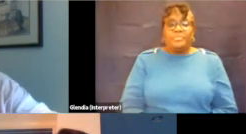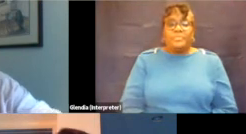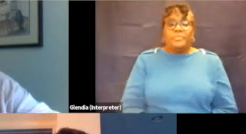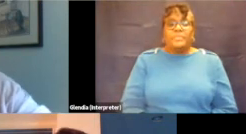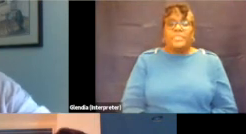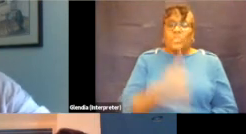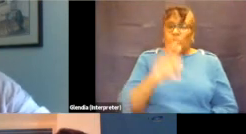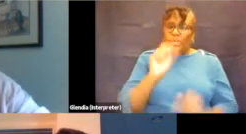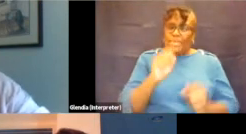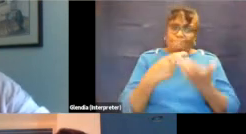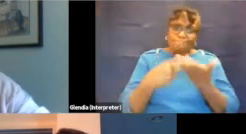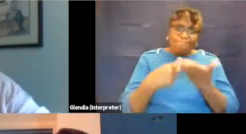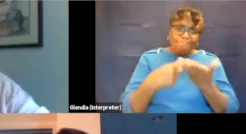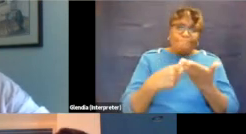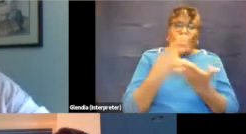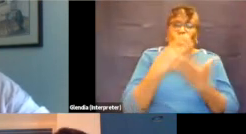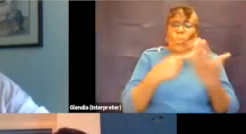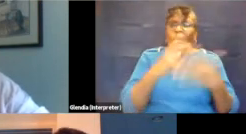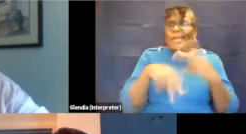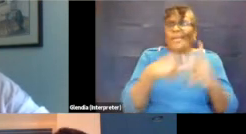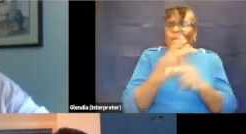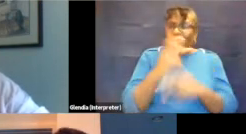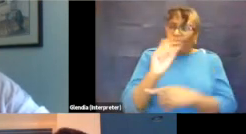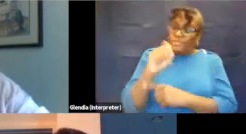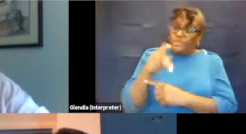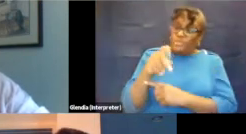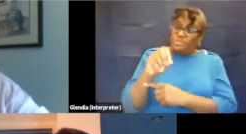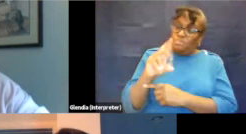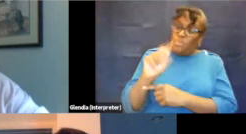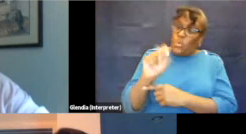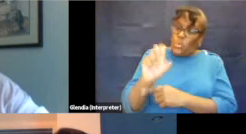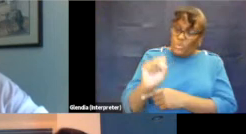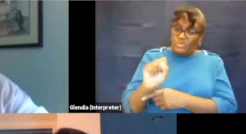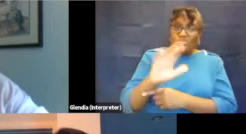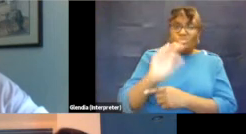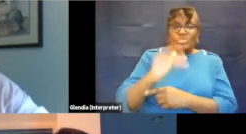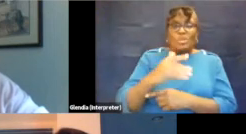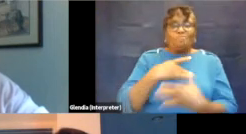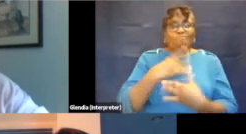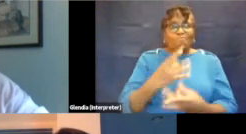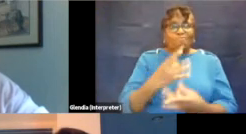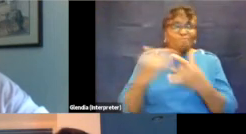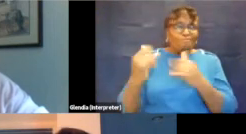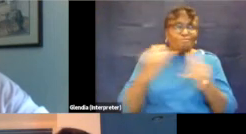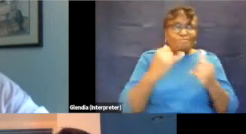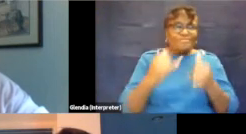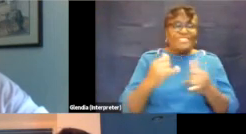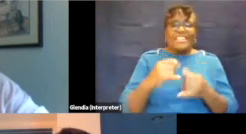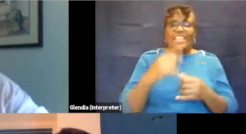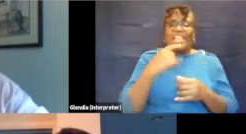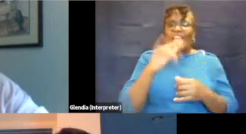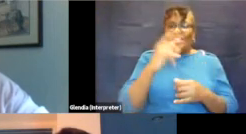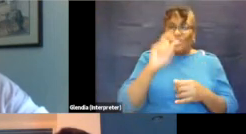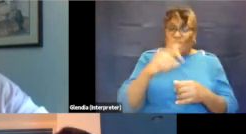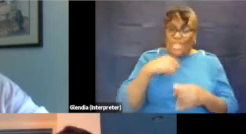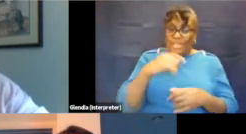Talk about what sports your child may be interested in or play. Questions like, will I need a dehumidifier for your hearing aid or cochlear implants? Good